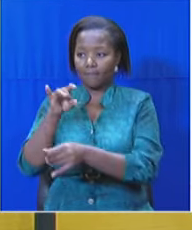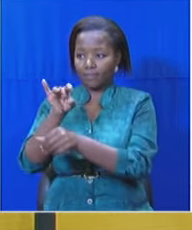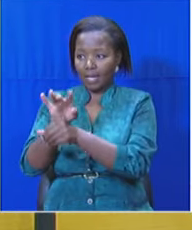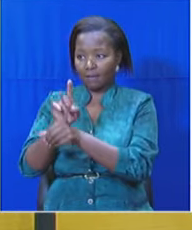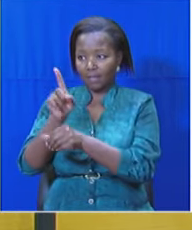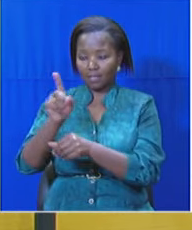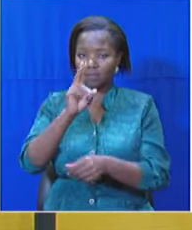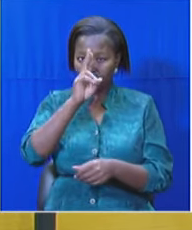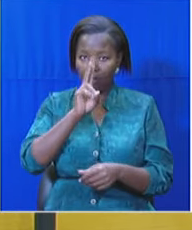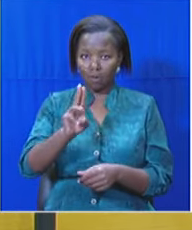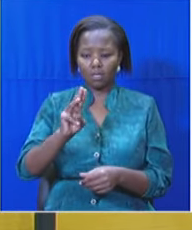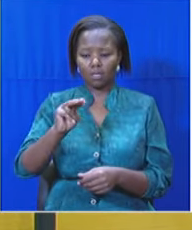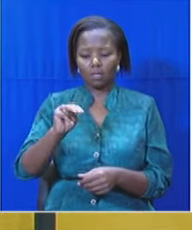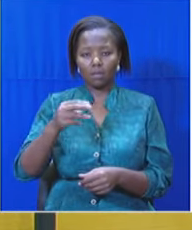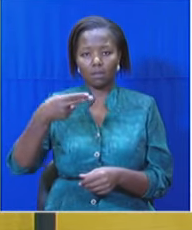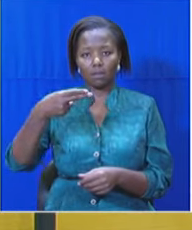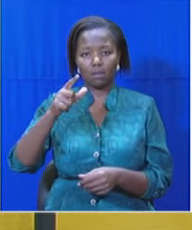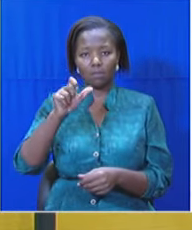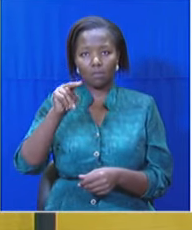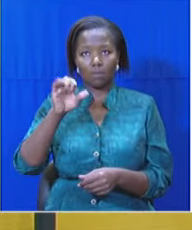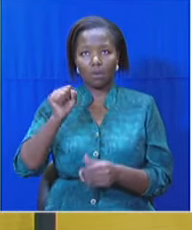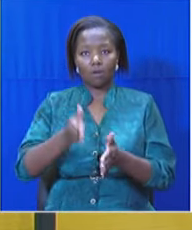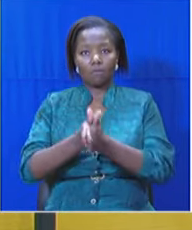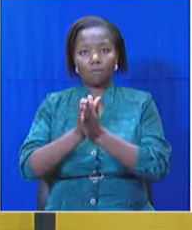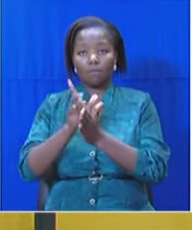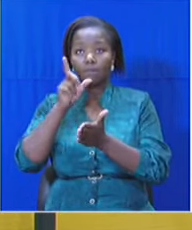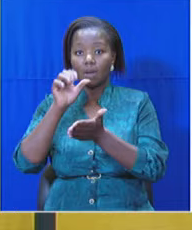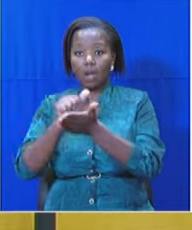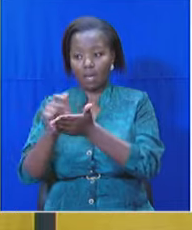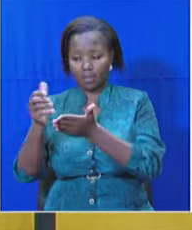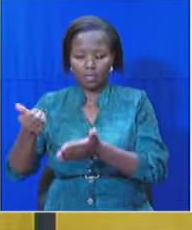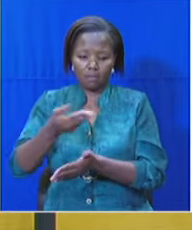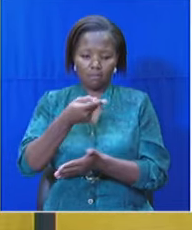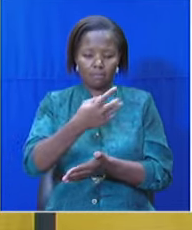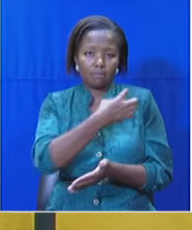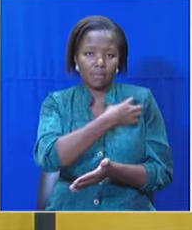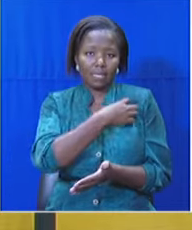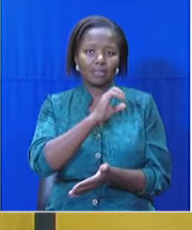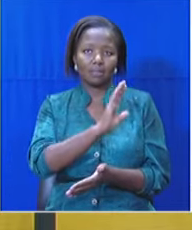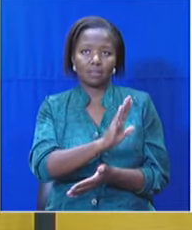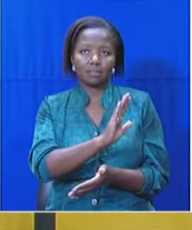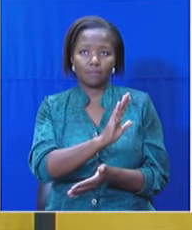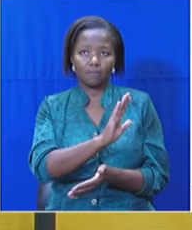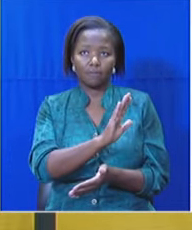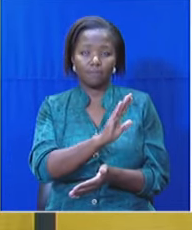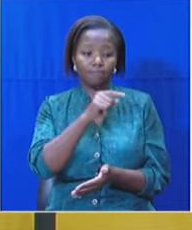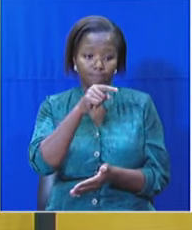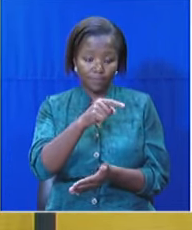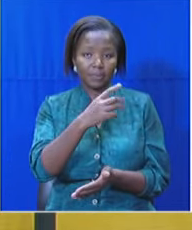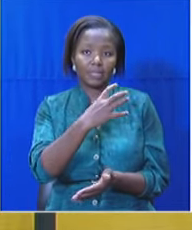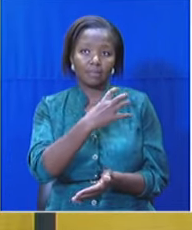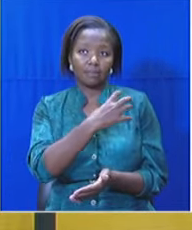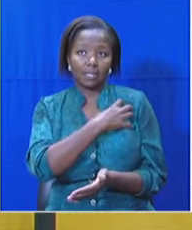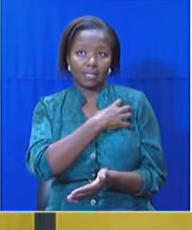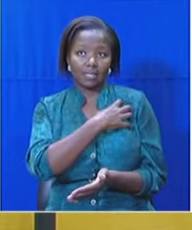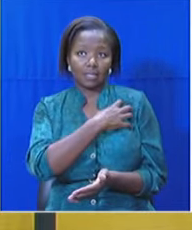future, gqithisa ileta ka-minister ku-minister. Otherwise, you are delaying the Honorable Nkosi. La